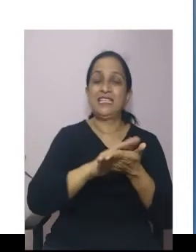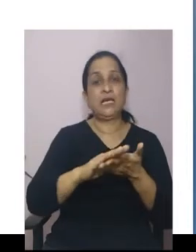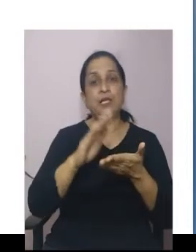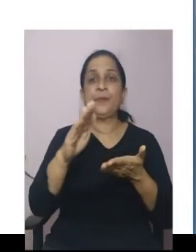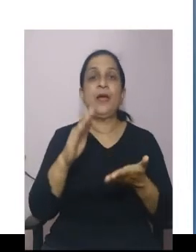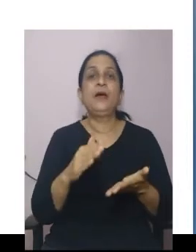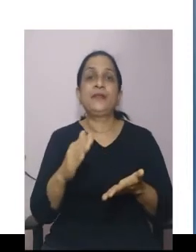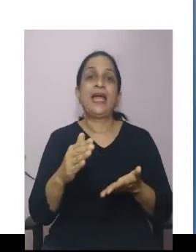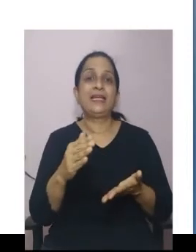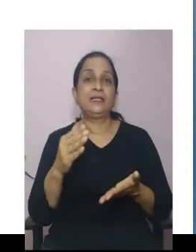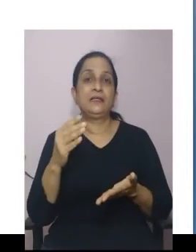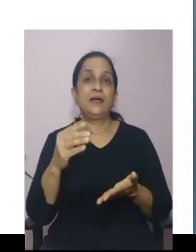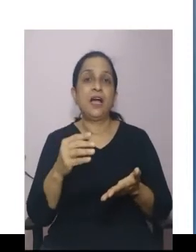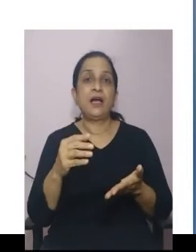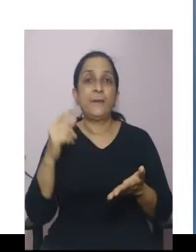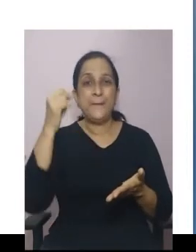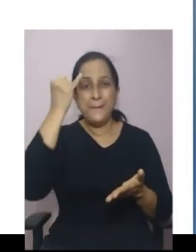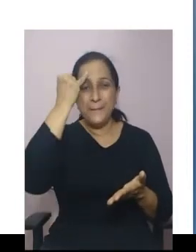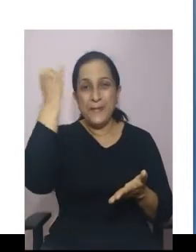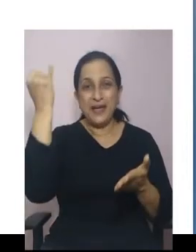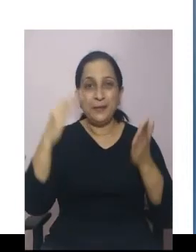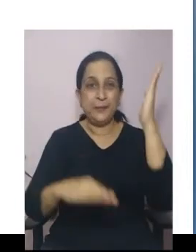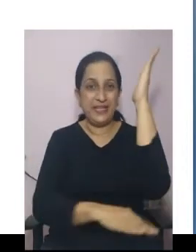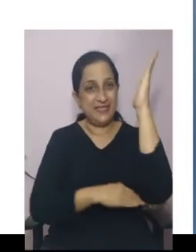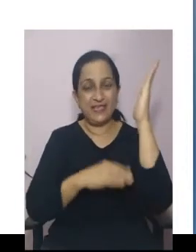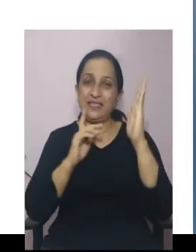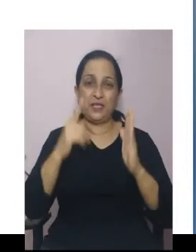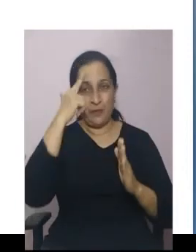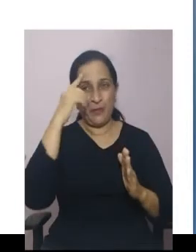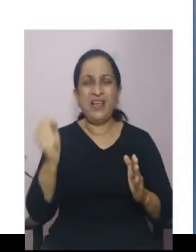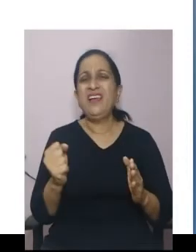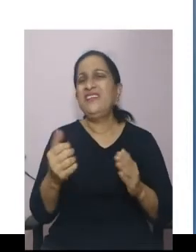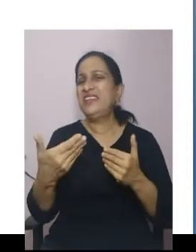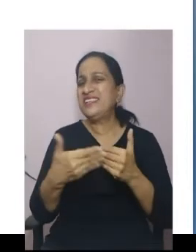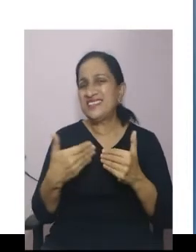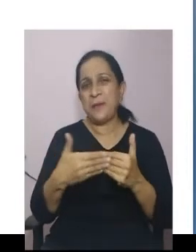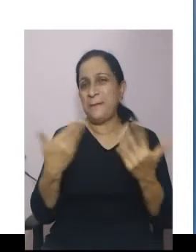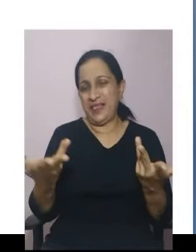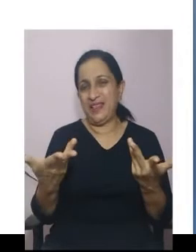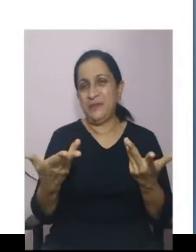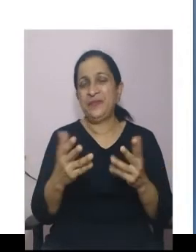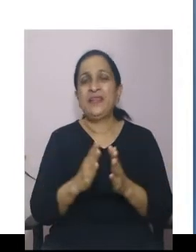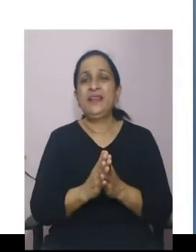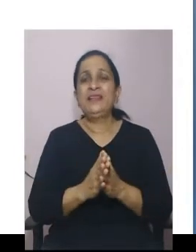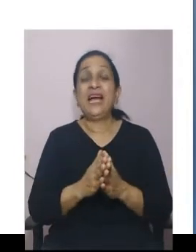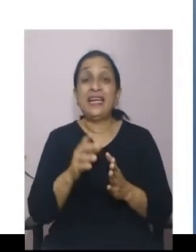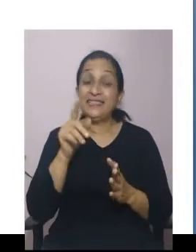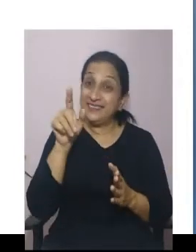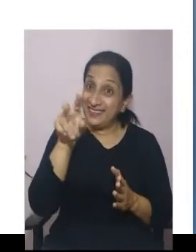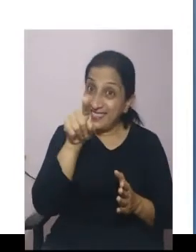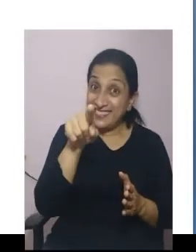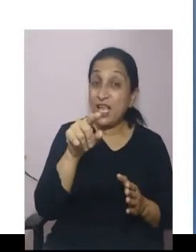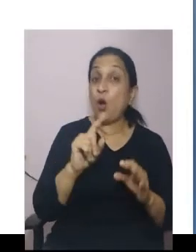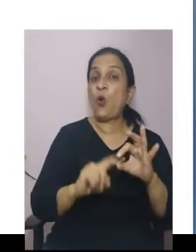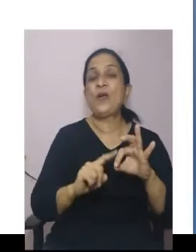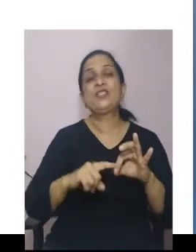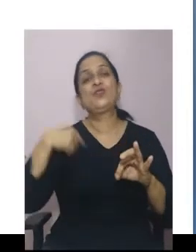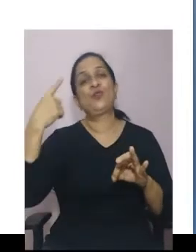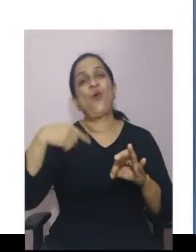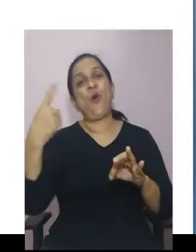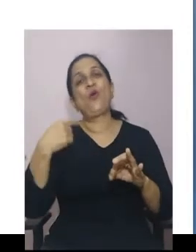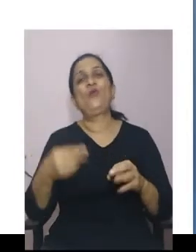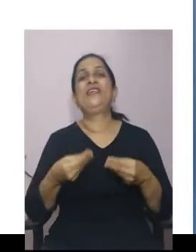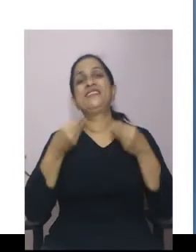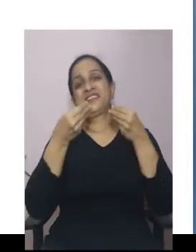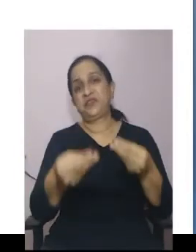1. So it is equal to 1. This is what is to be proved. Very, very simple to remember, and these two identities will always come. If not